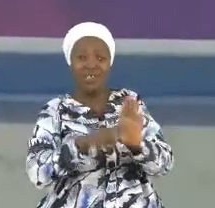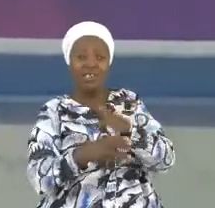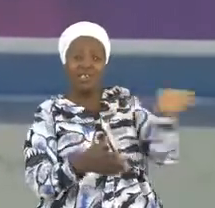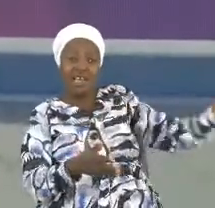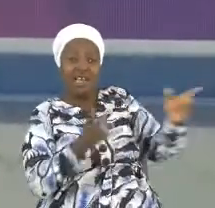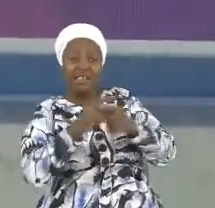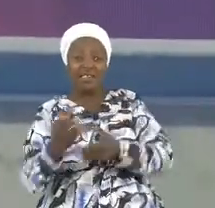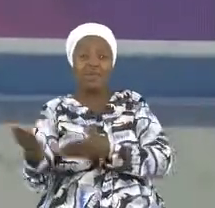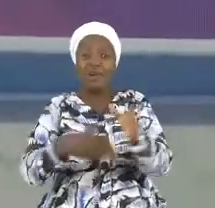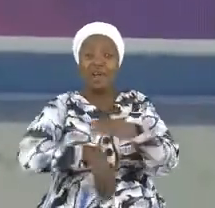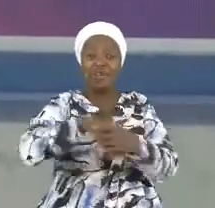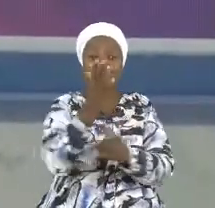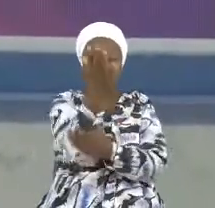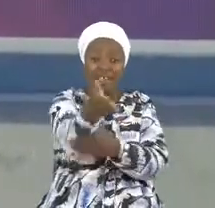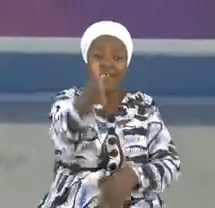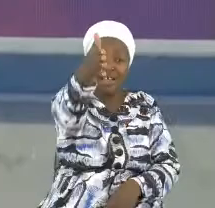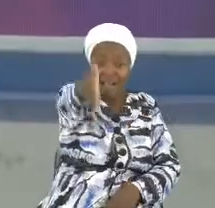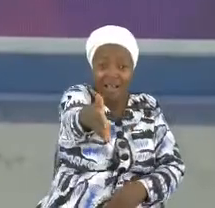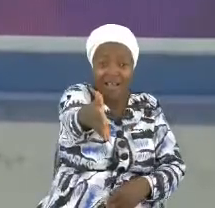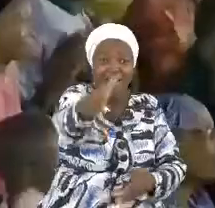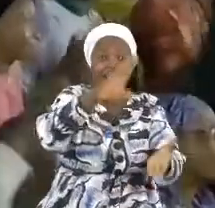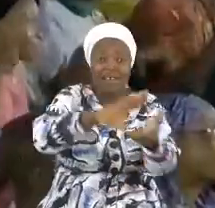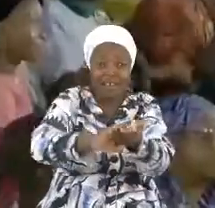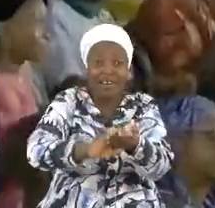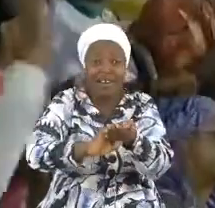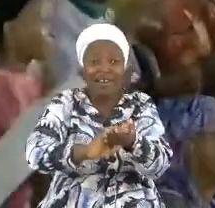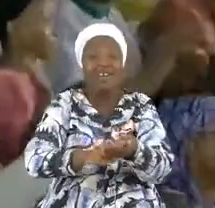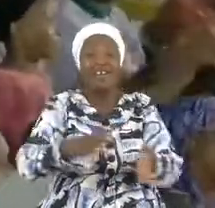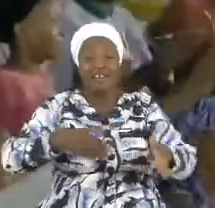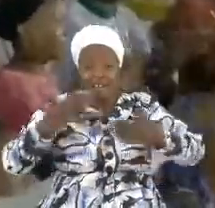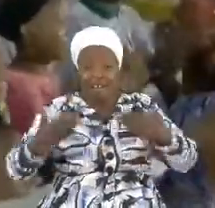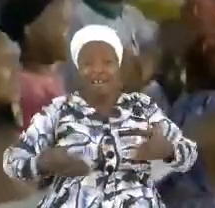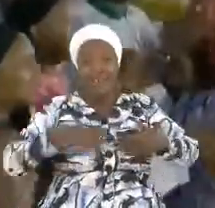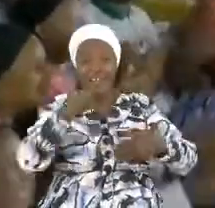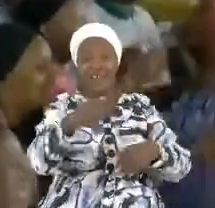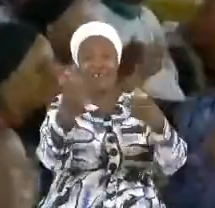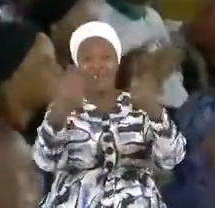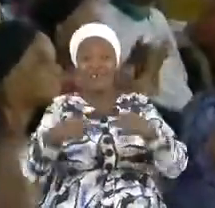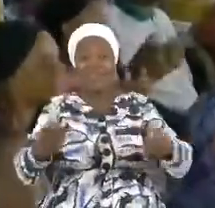hand and said, "Glad you came. Come again."